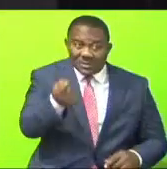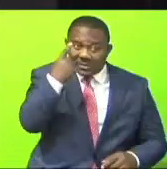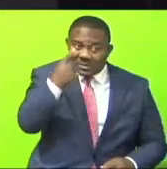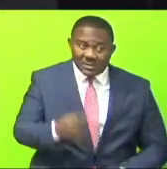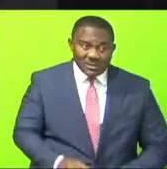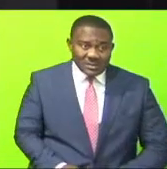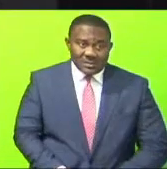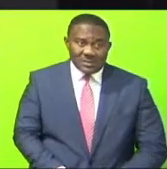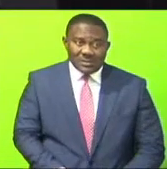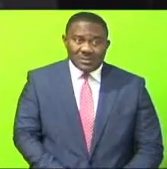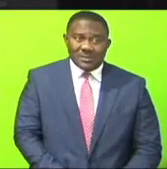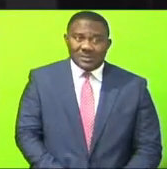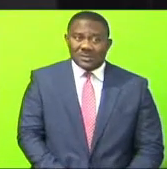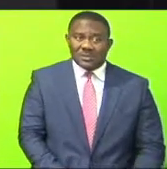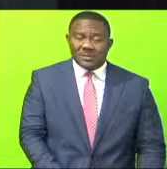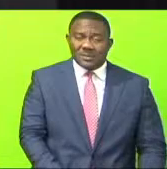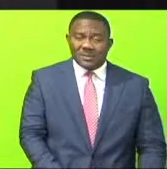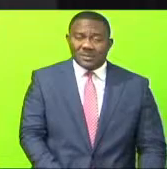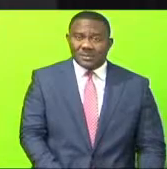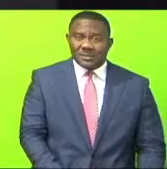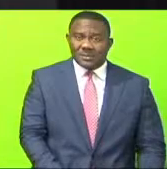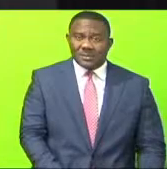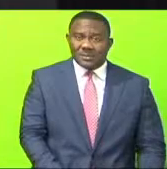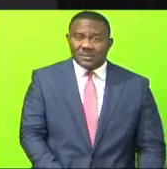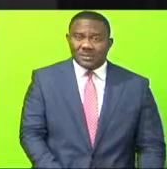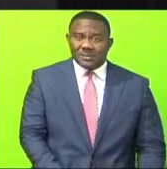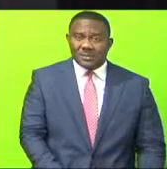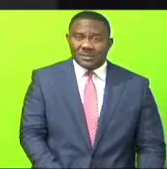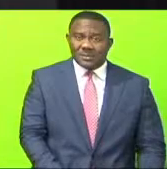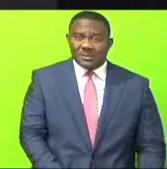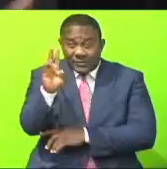away from this, December 7th, and you think that the